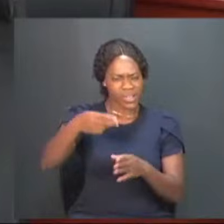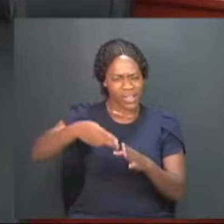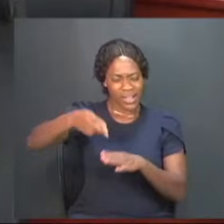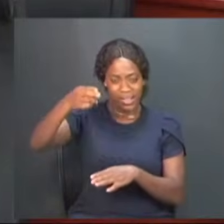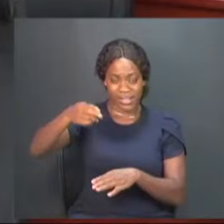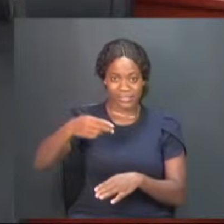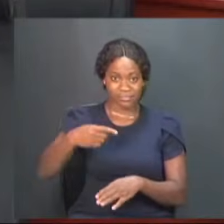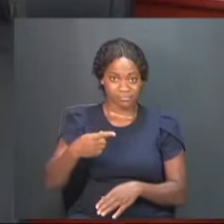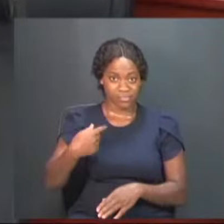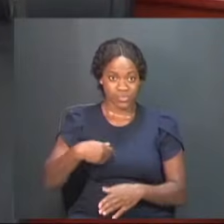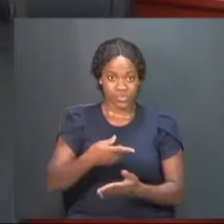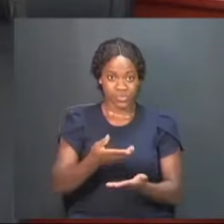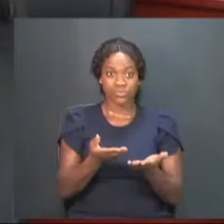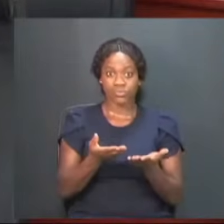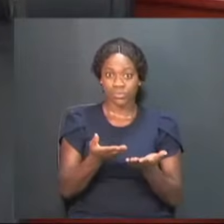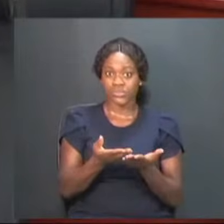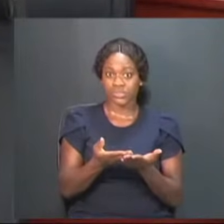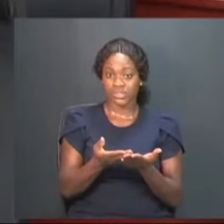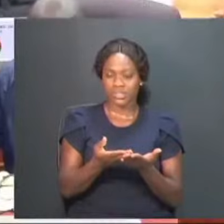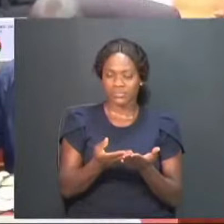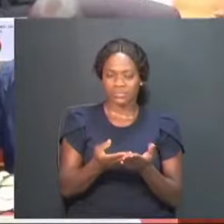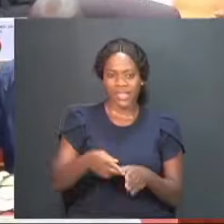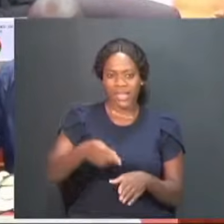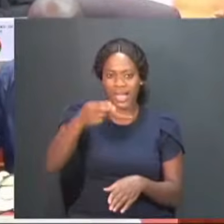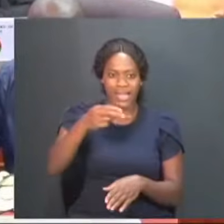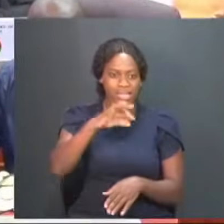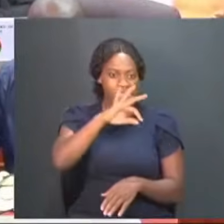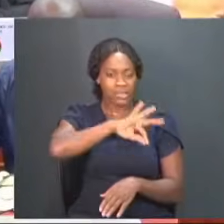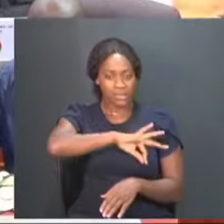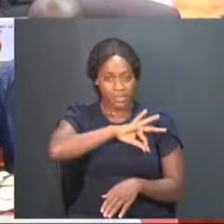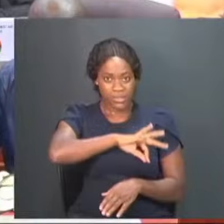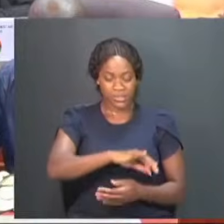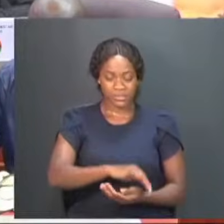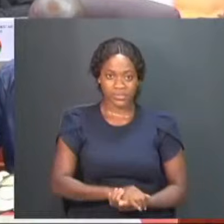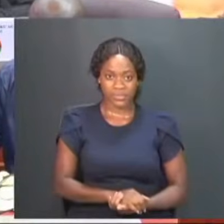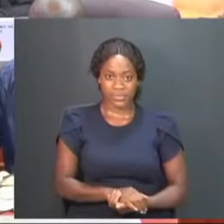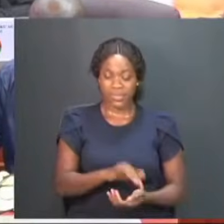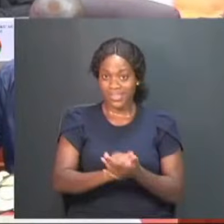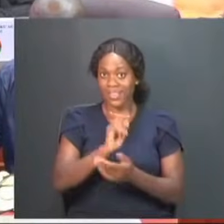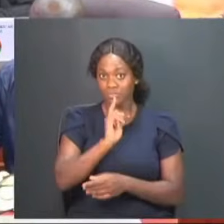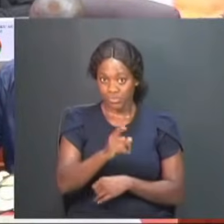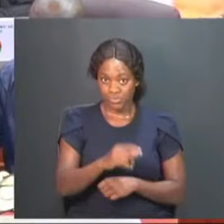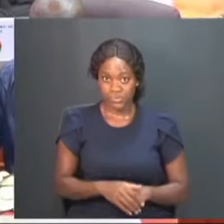demanded higher royalties. That is a fact.